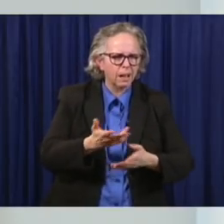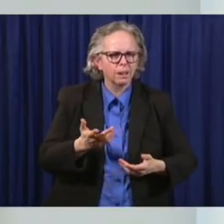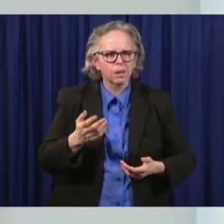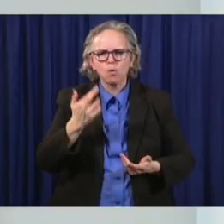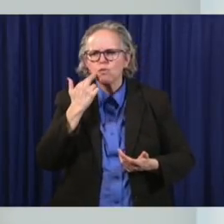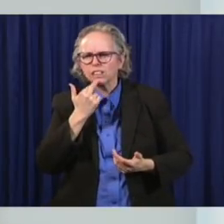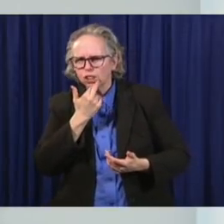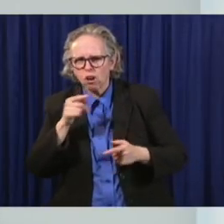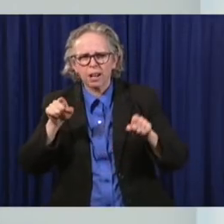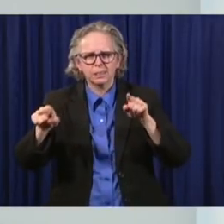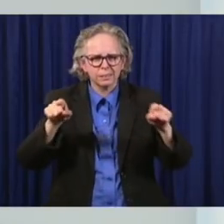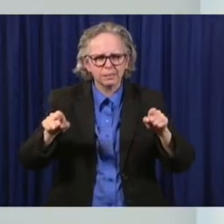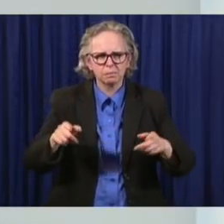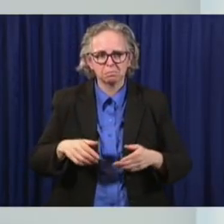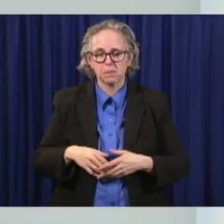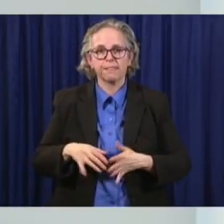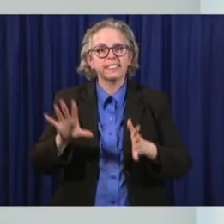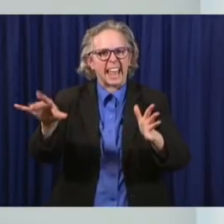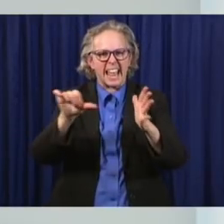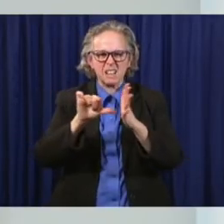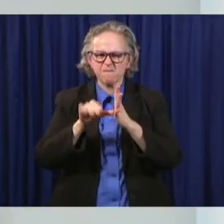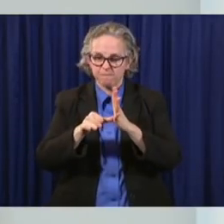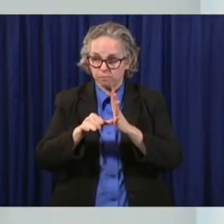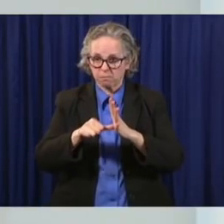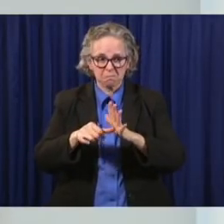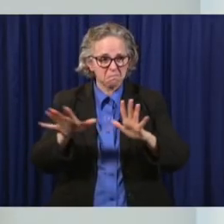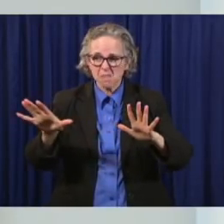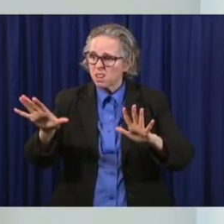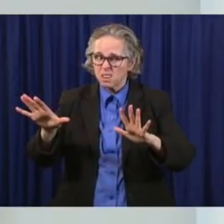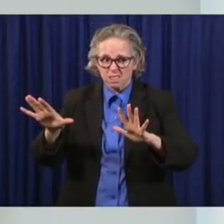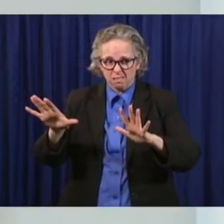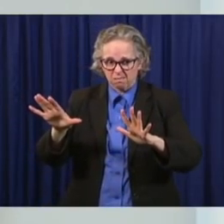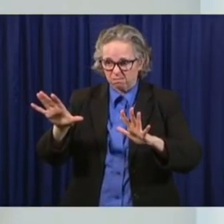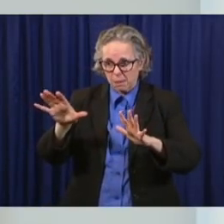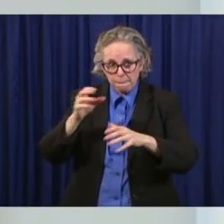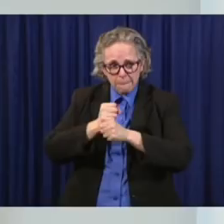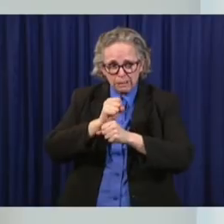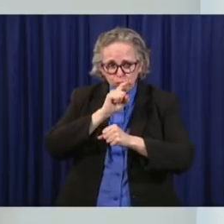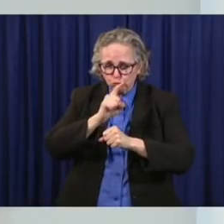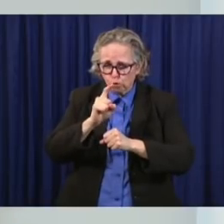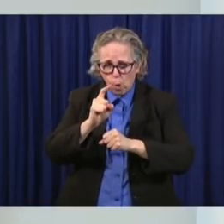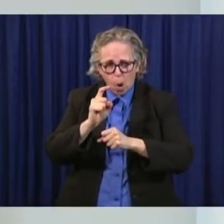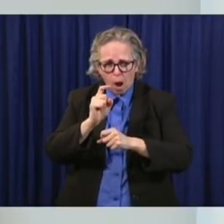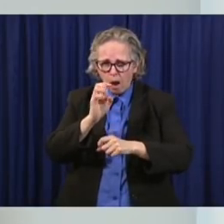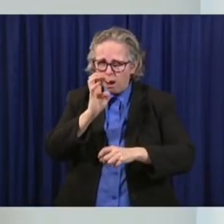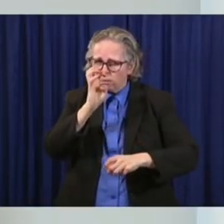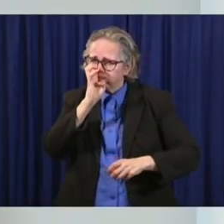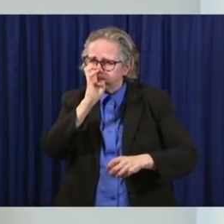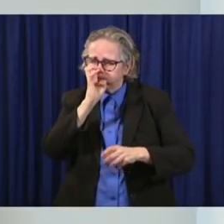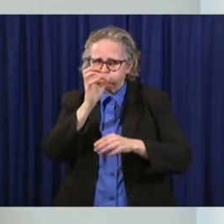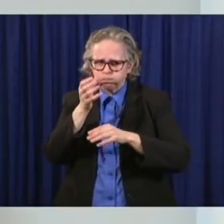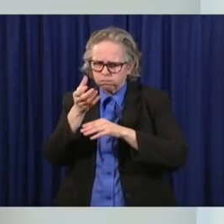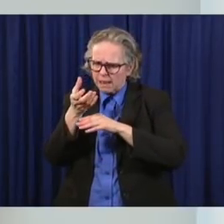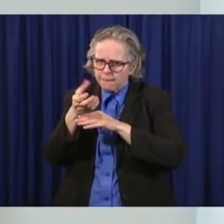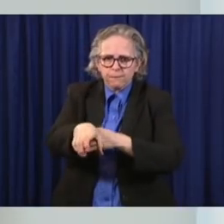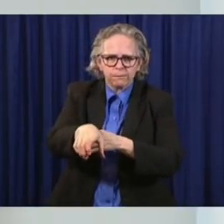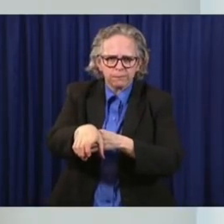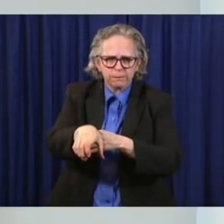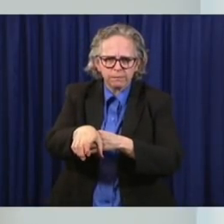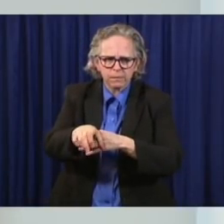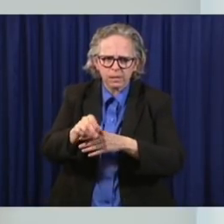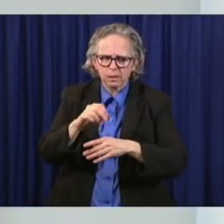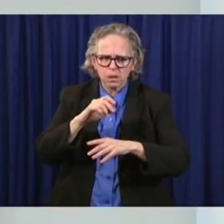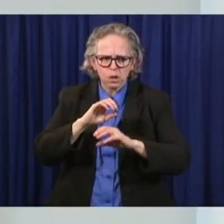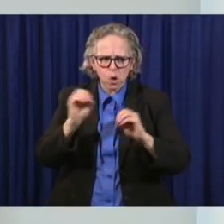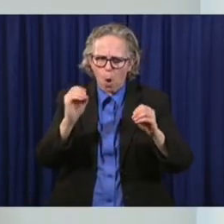sure that these are strictly enforced. We don't want one bad actor to give our industry a bad name. And it's important that that happen. And it's not our opinion,